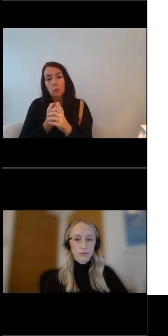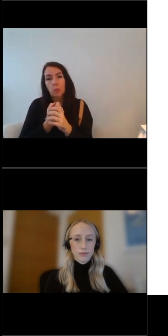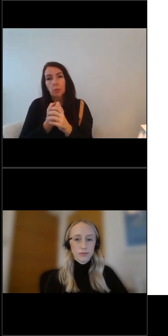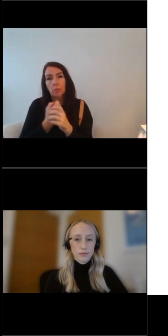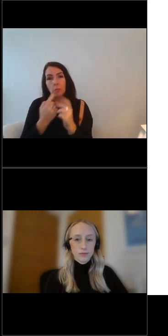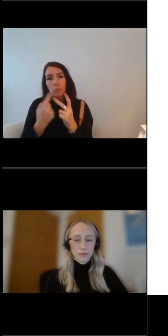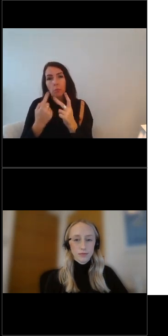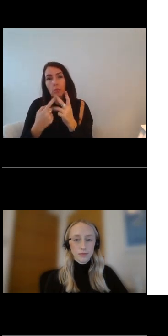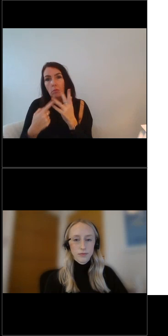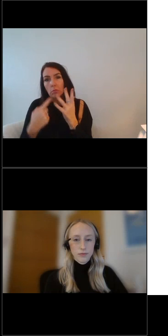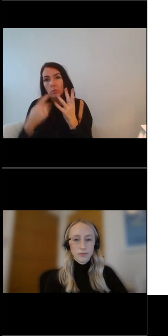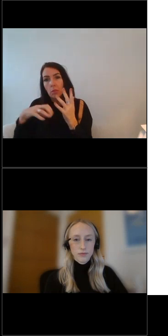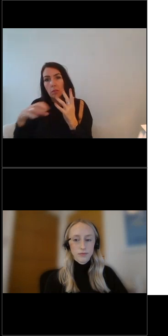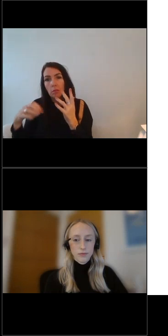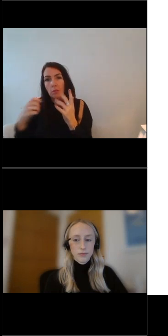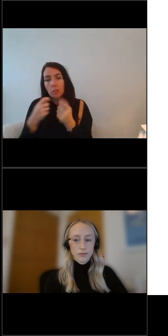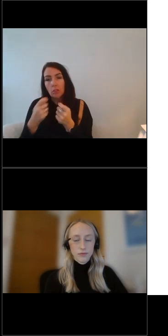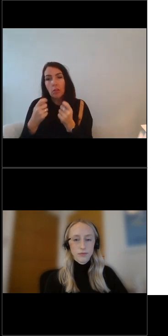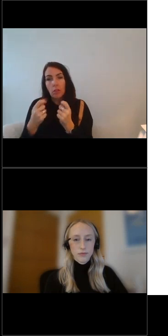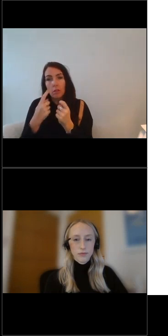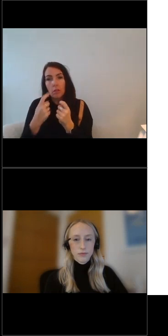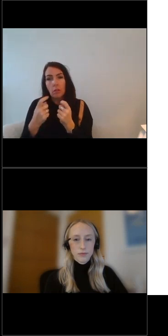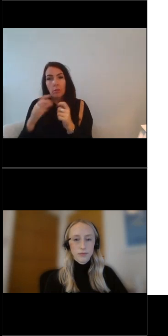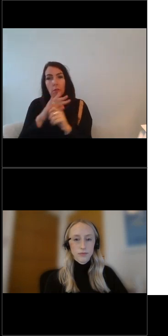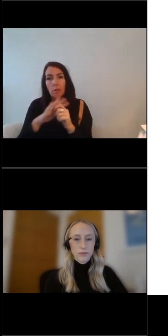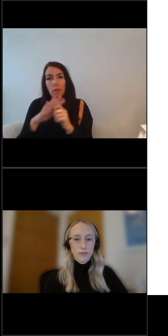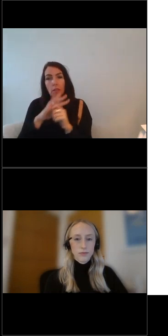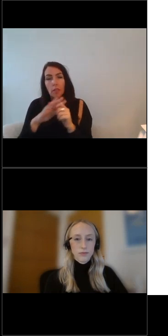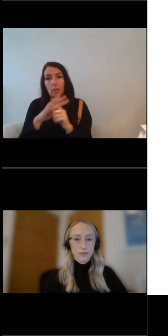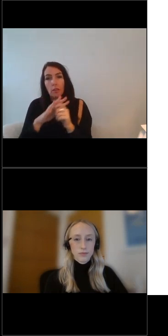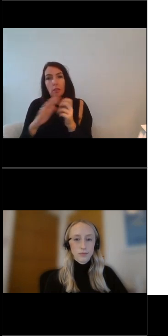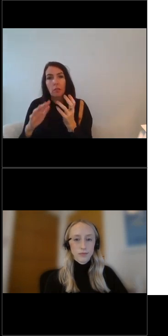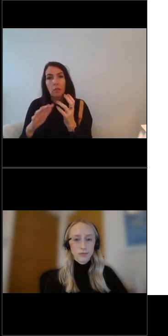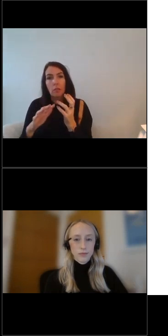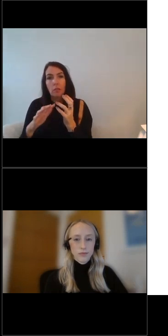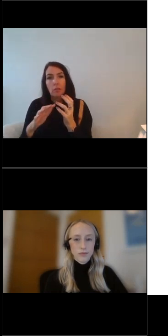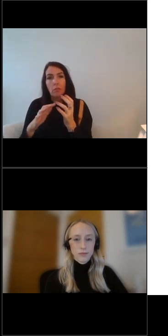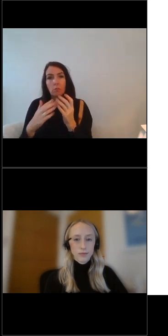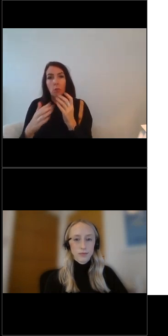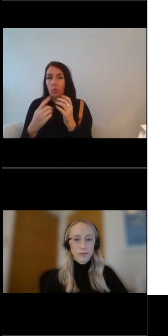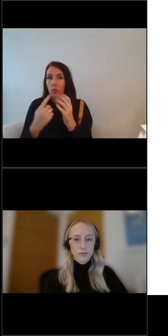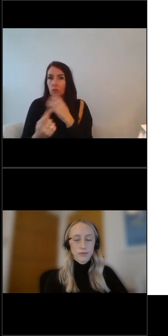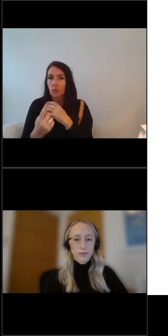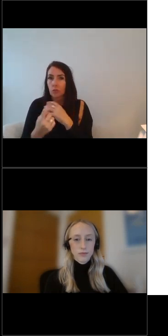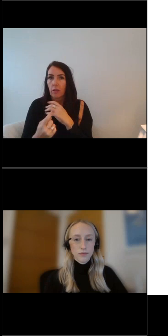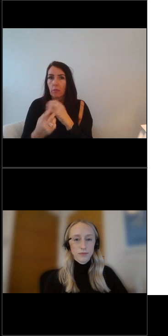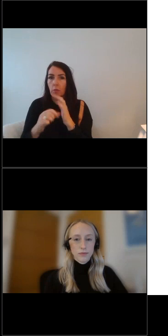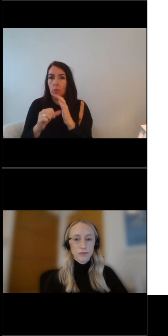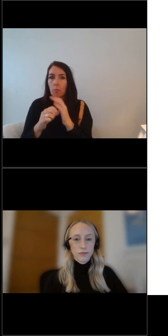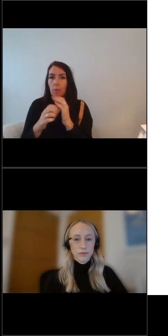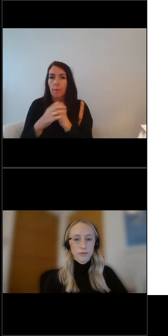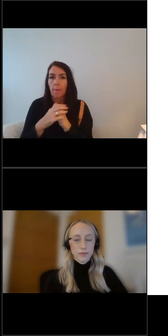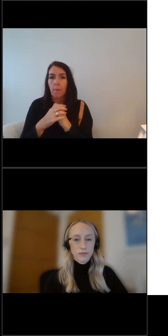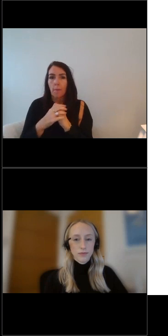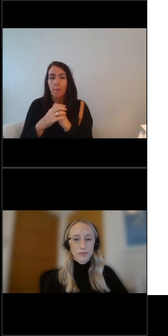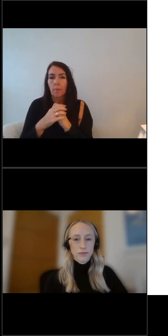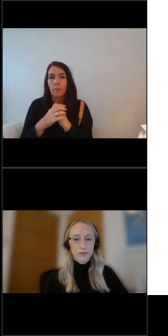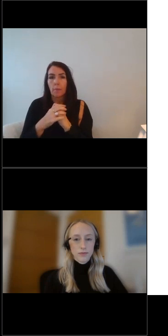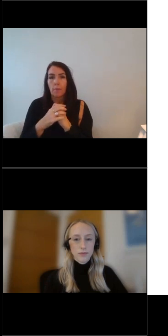alternative places to charge, although if it's an area-wide power cut, I think there'll be more than just yourselves with the problem. But